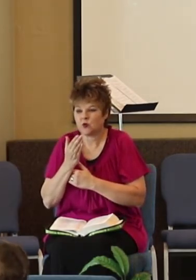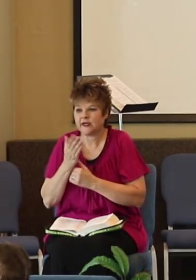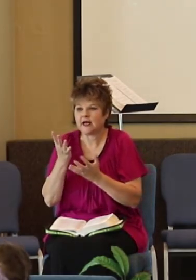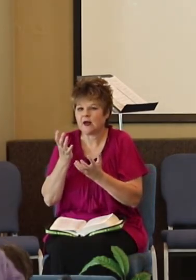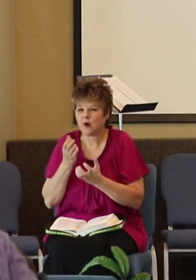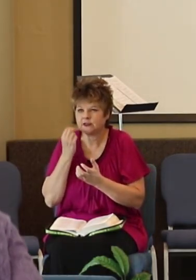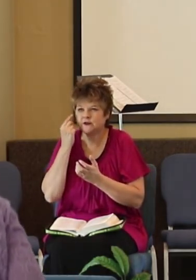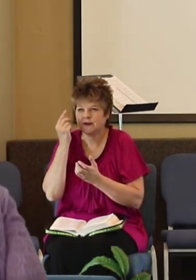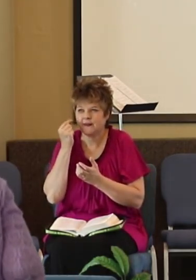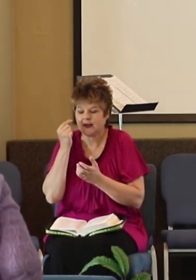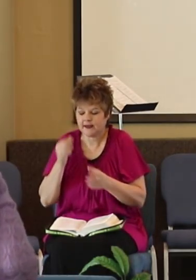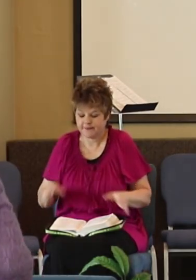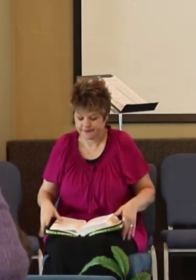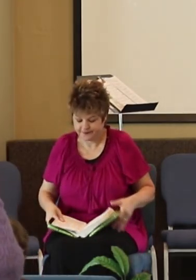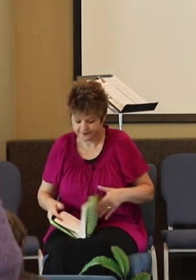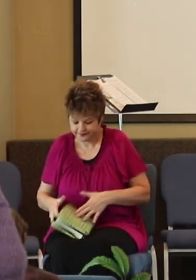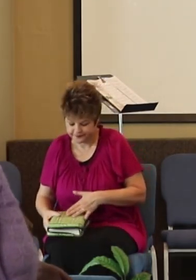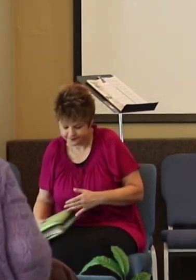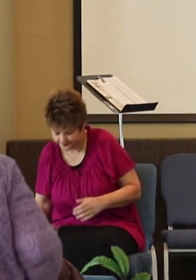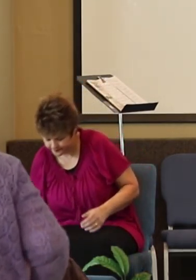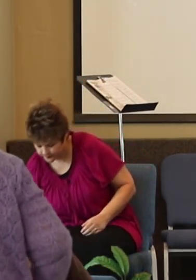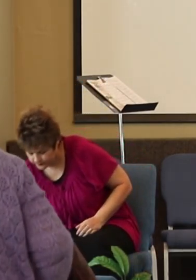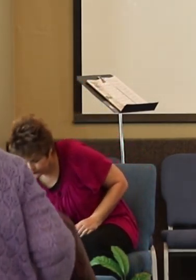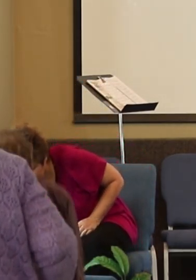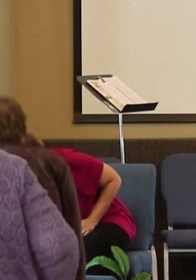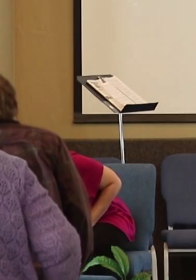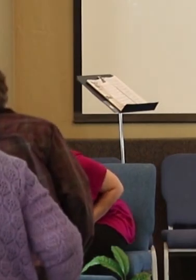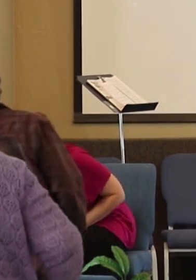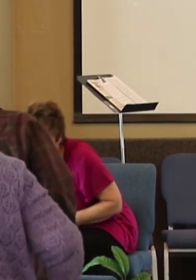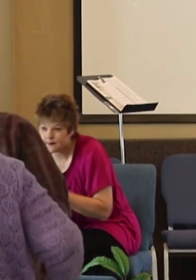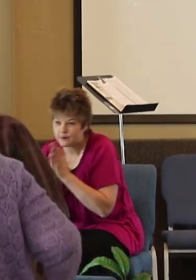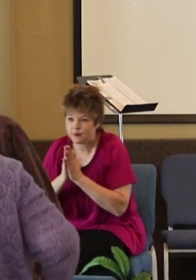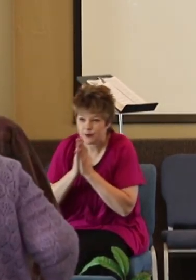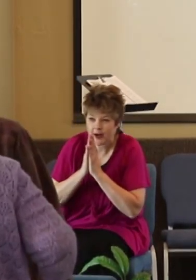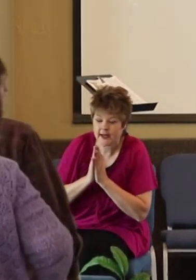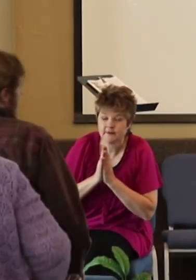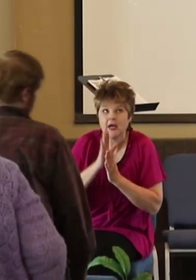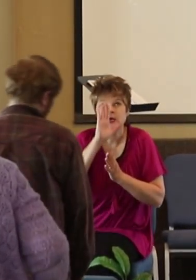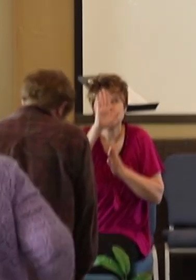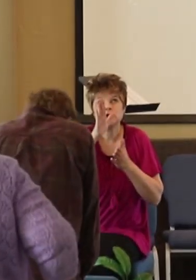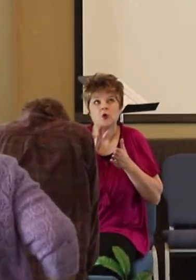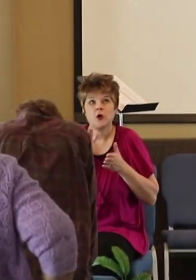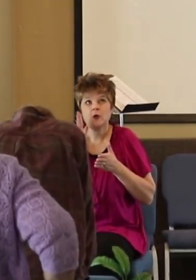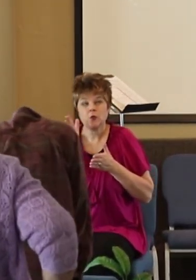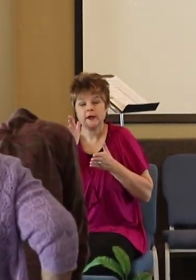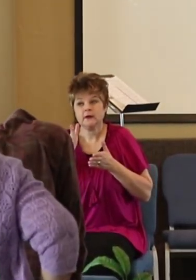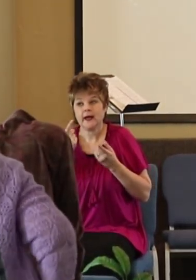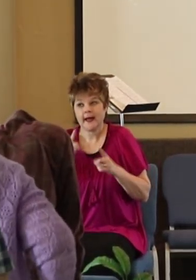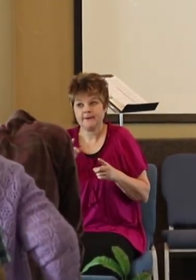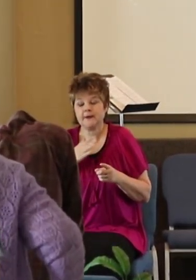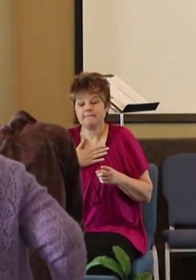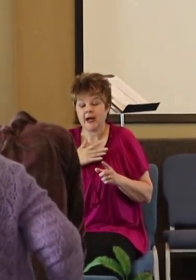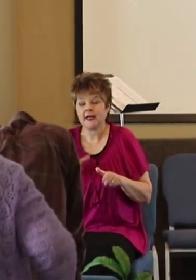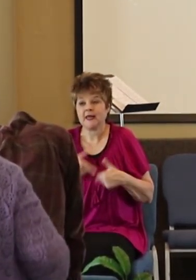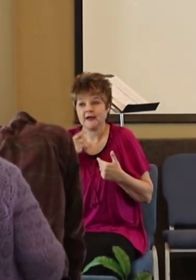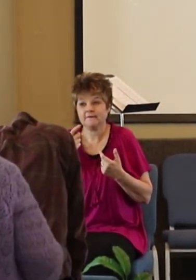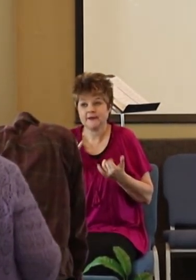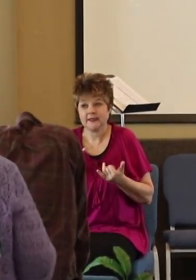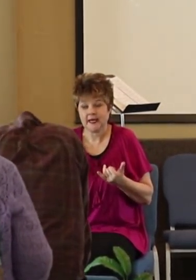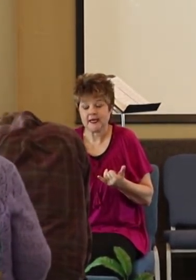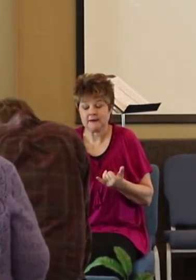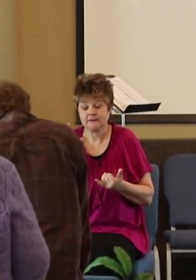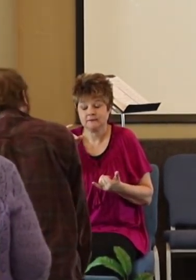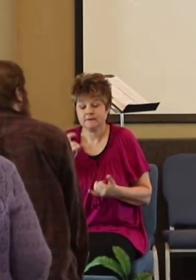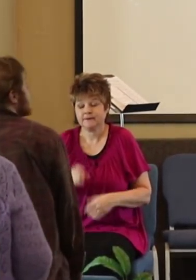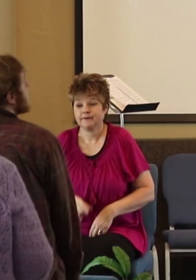want you to think this and pray this. God, will your will be done in my life today?